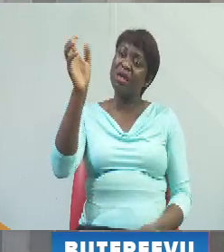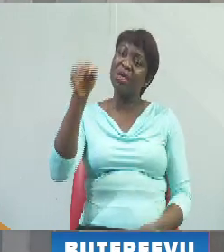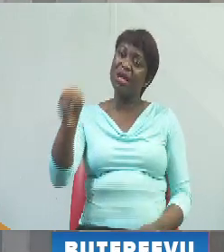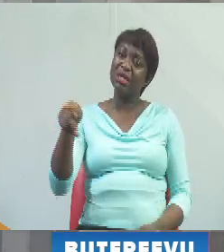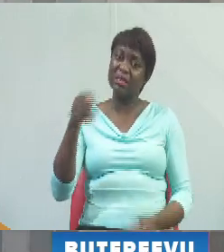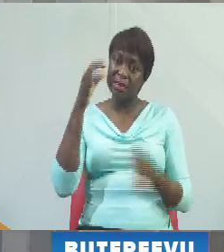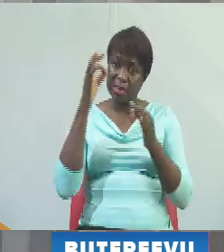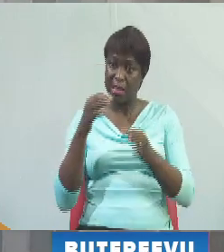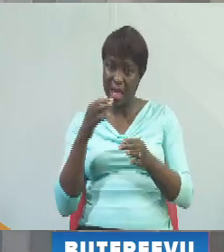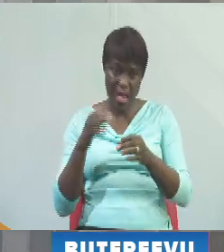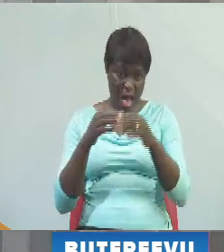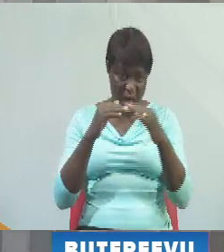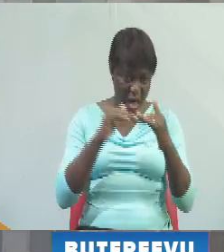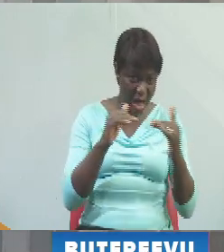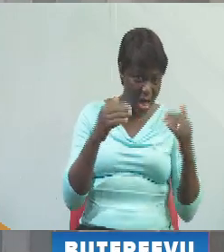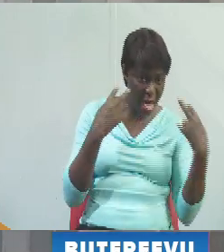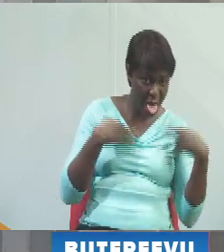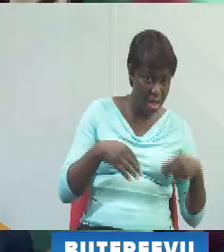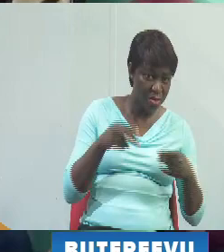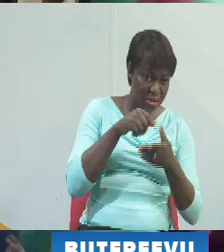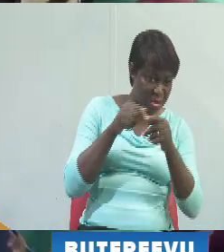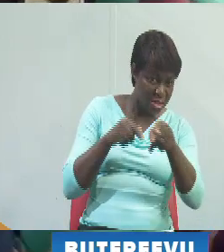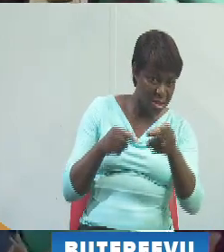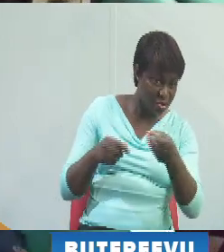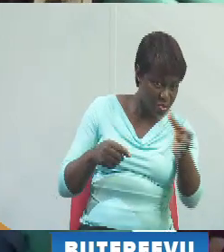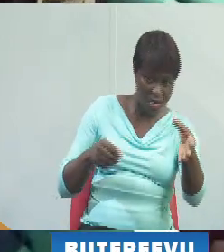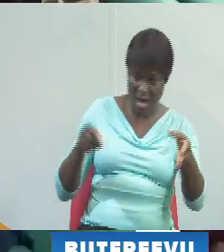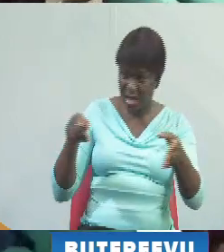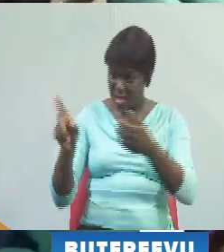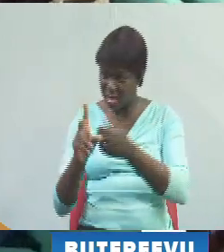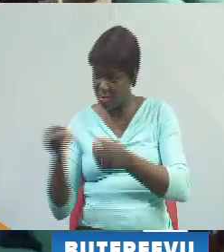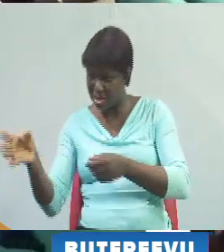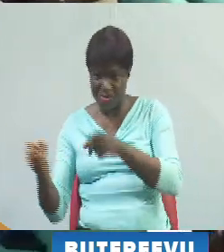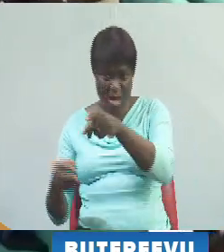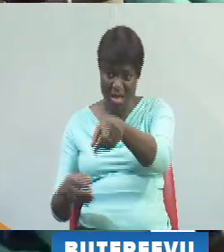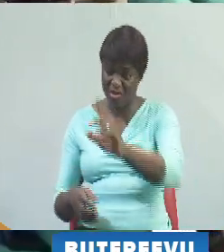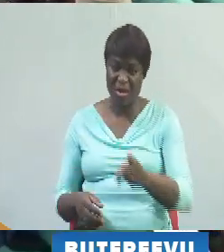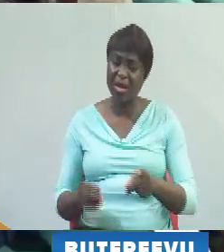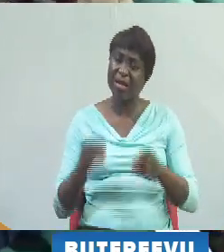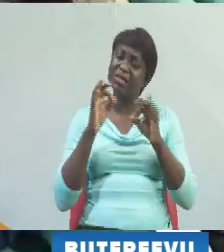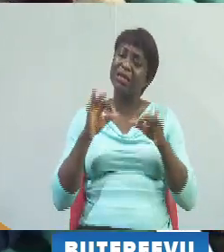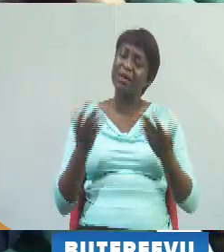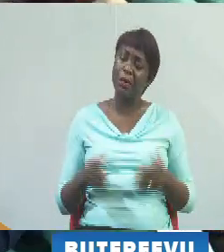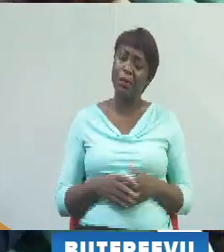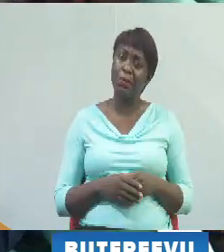center eno tetujiwa. Katuwe district eno tetujiwa. Yuda MCC, BBS Terefayina, Ageesigika.